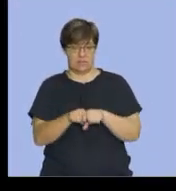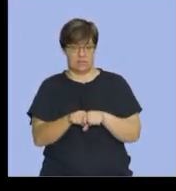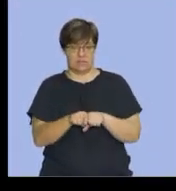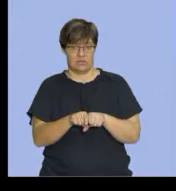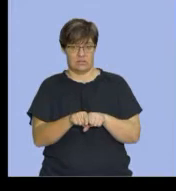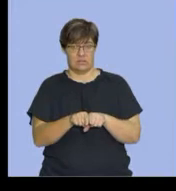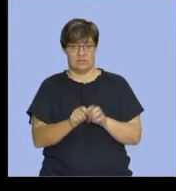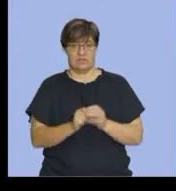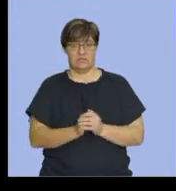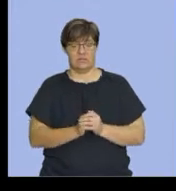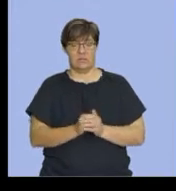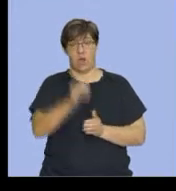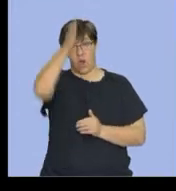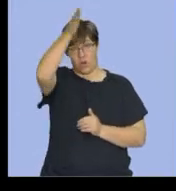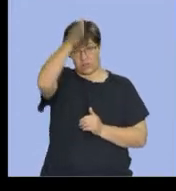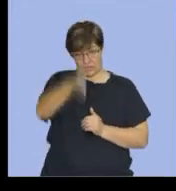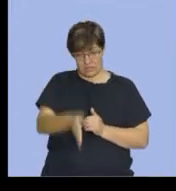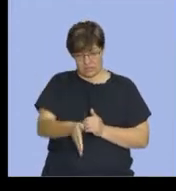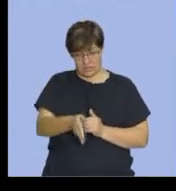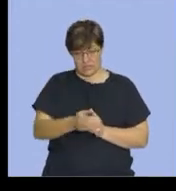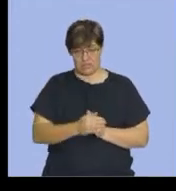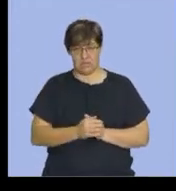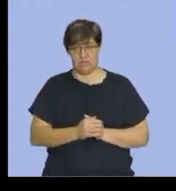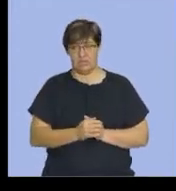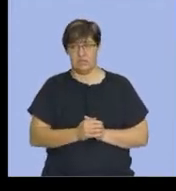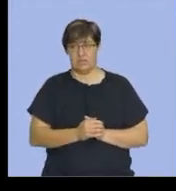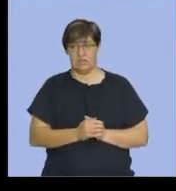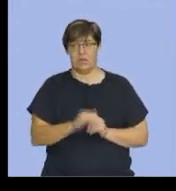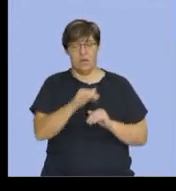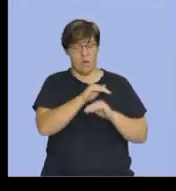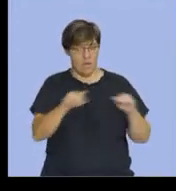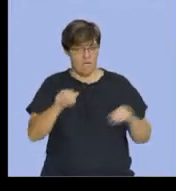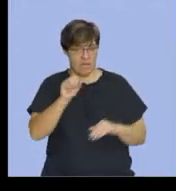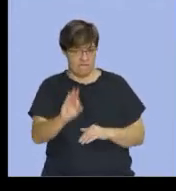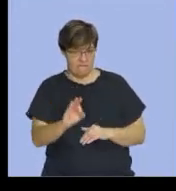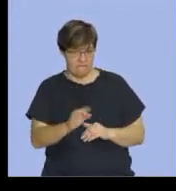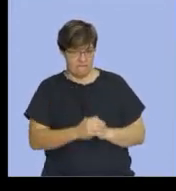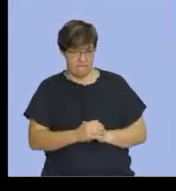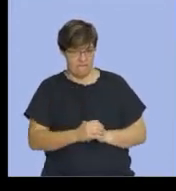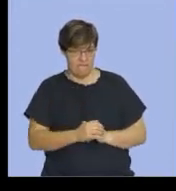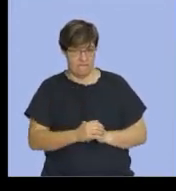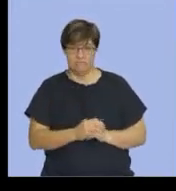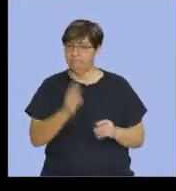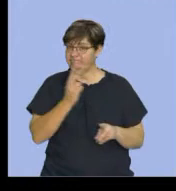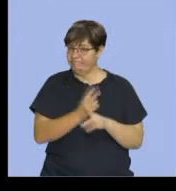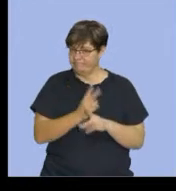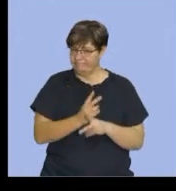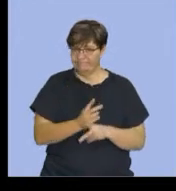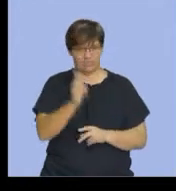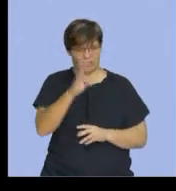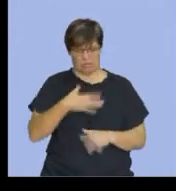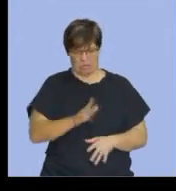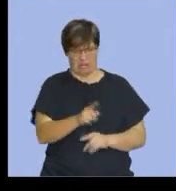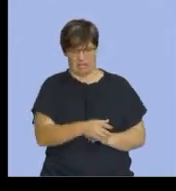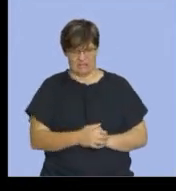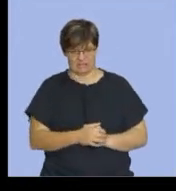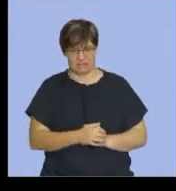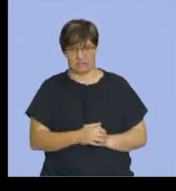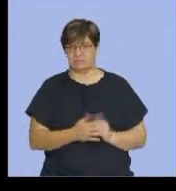is my horizontal component over F. Once again, we don't like